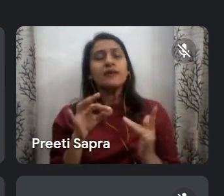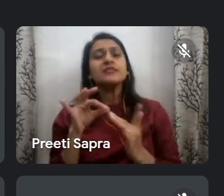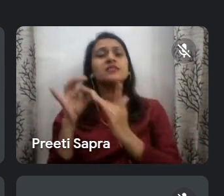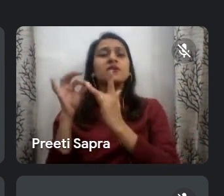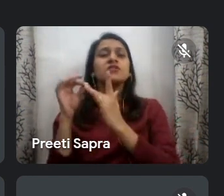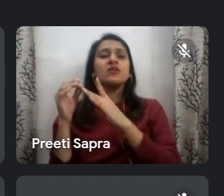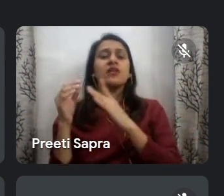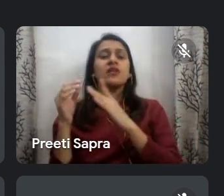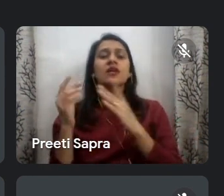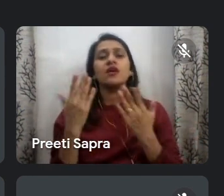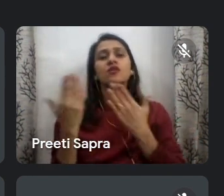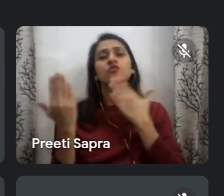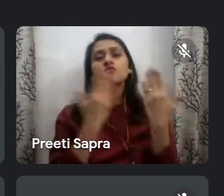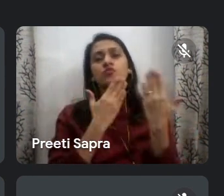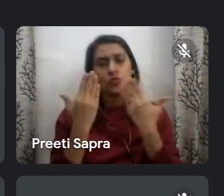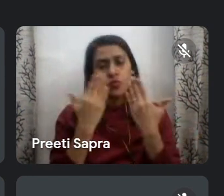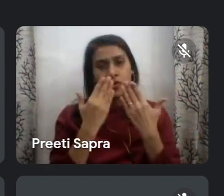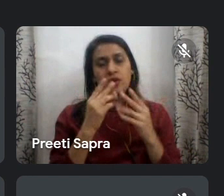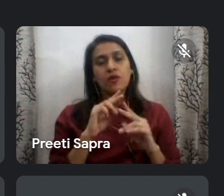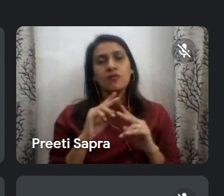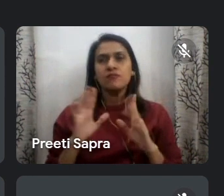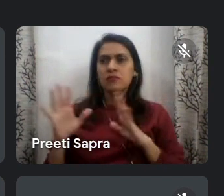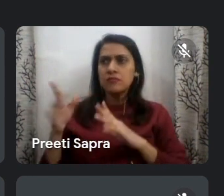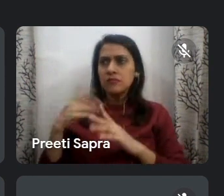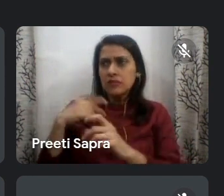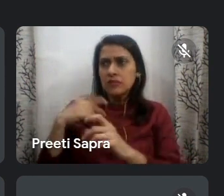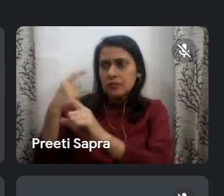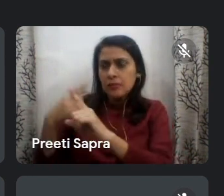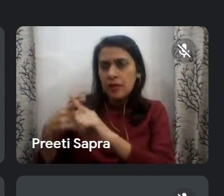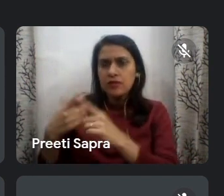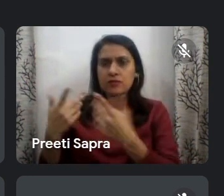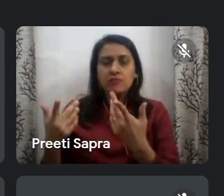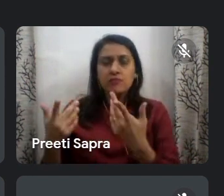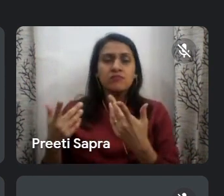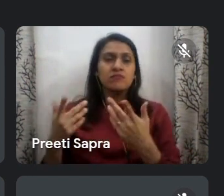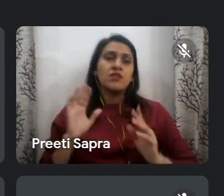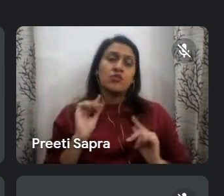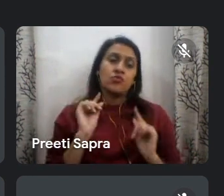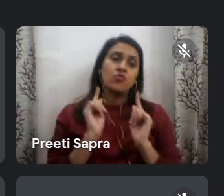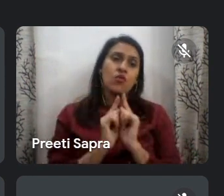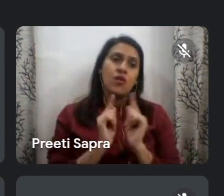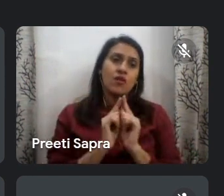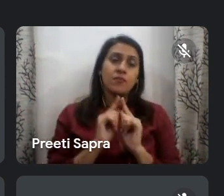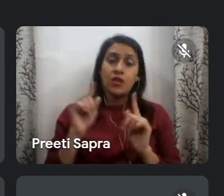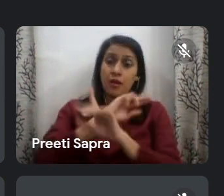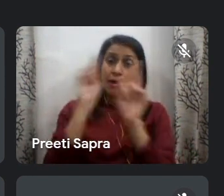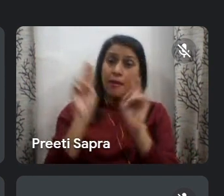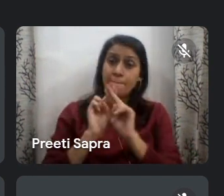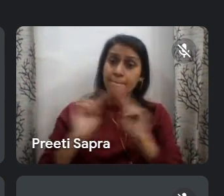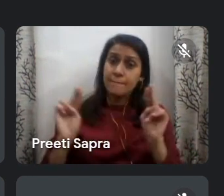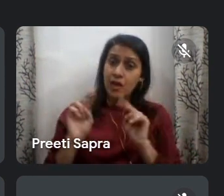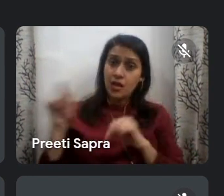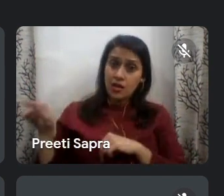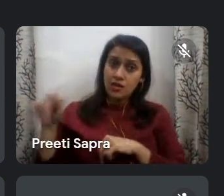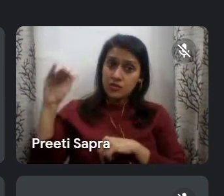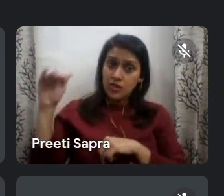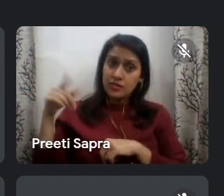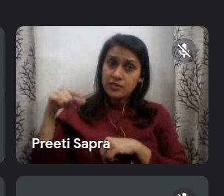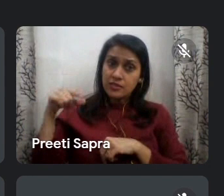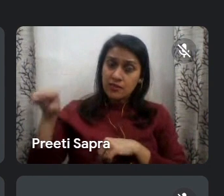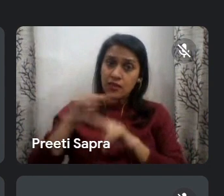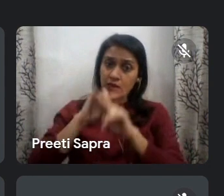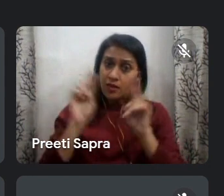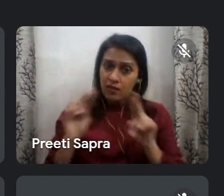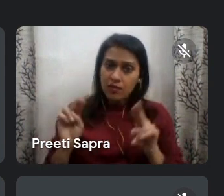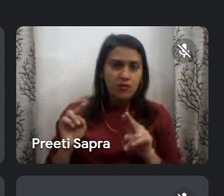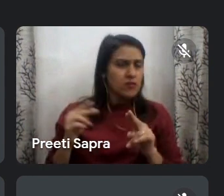school or the special education environment. So that is one thing the child should be prepared for, because if the child is really